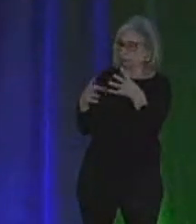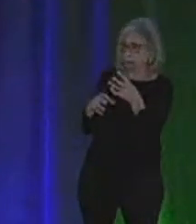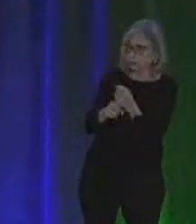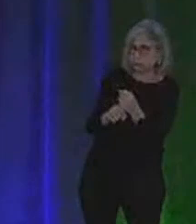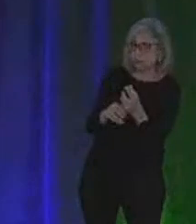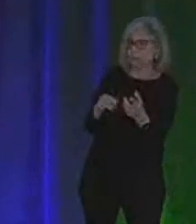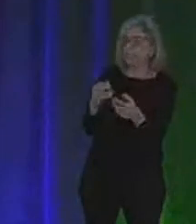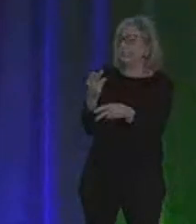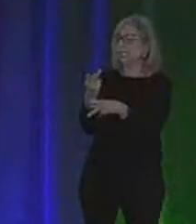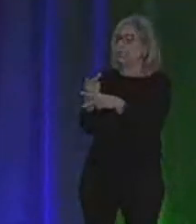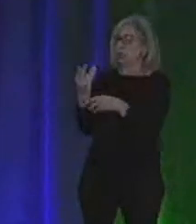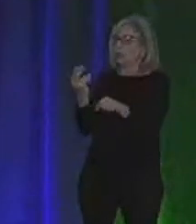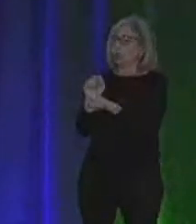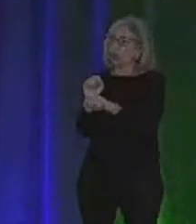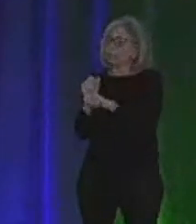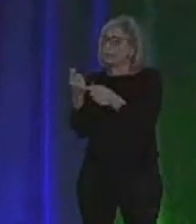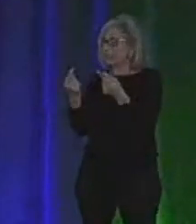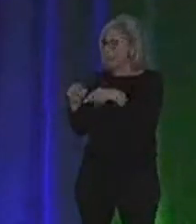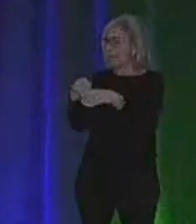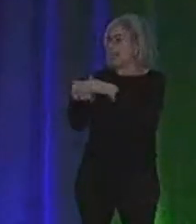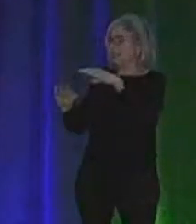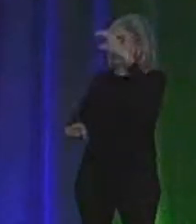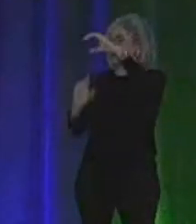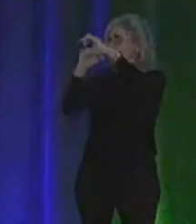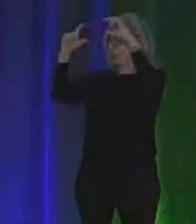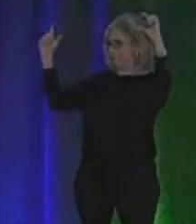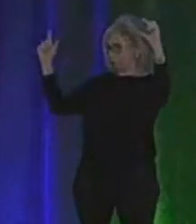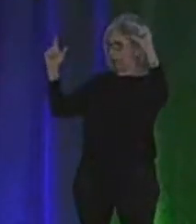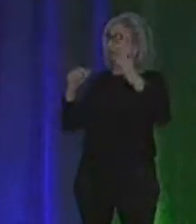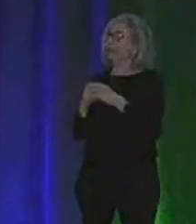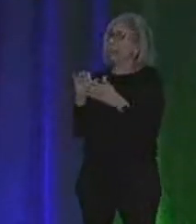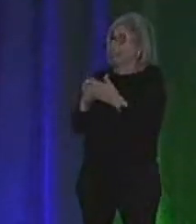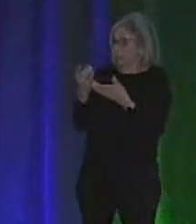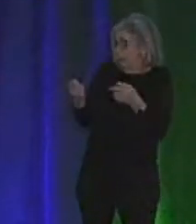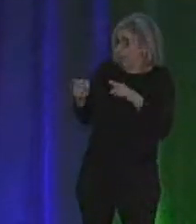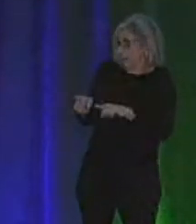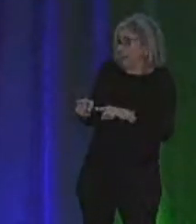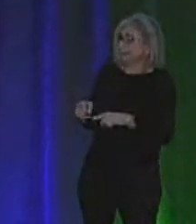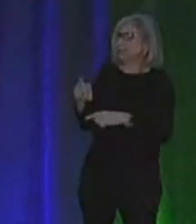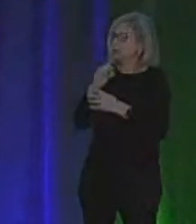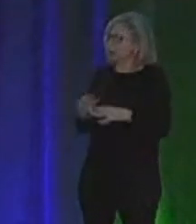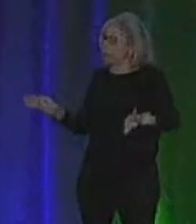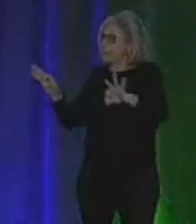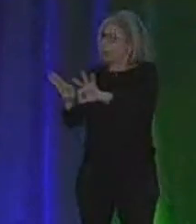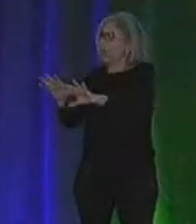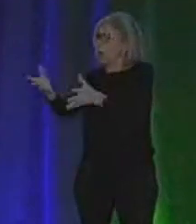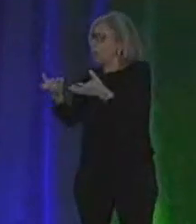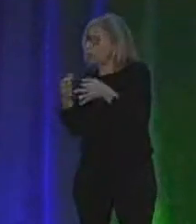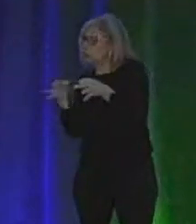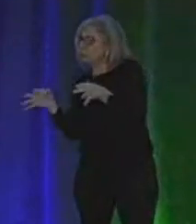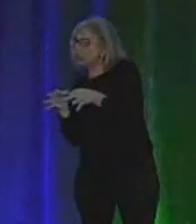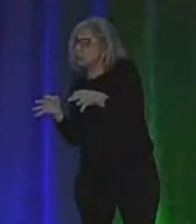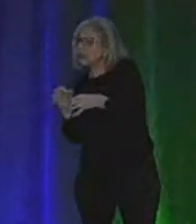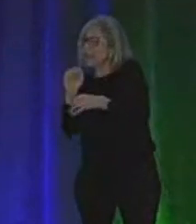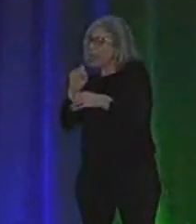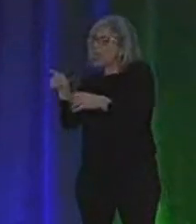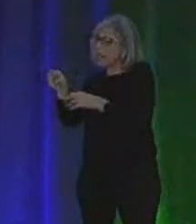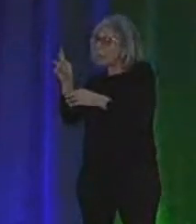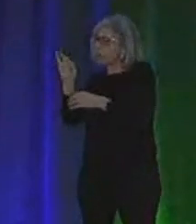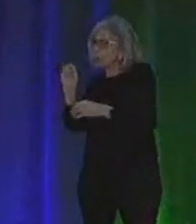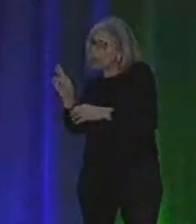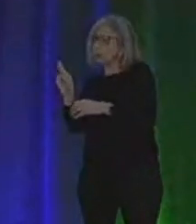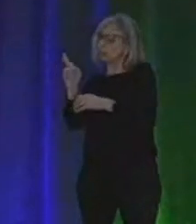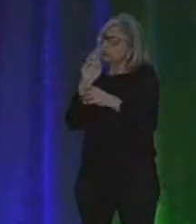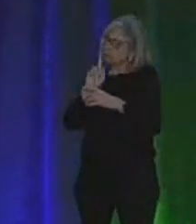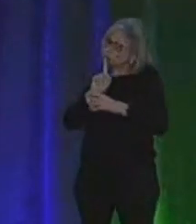and indicate that work is being done on the server. So that's what it is. And very importantly, I want to mention that the app router is